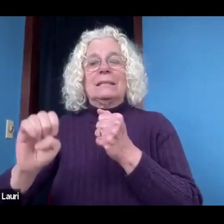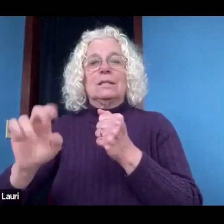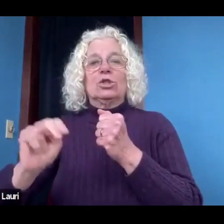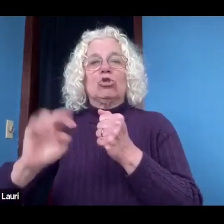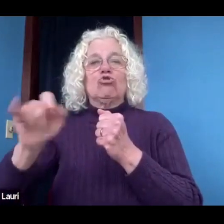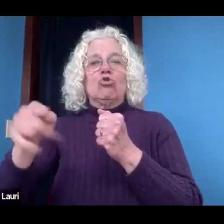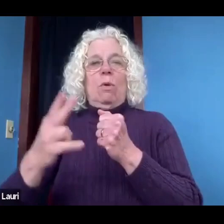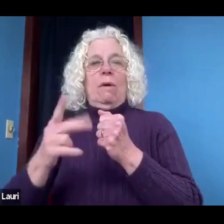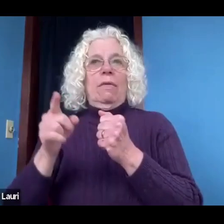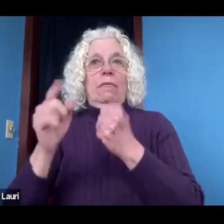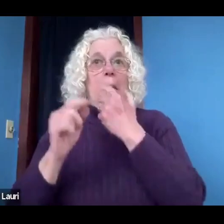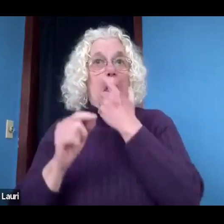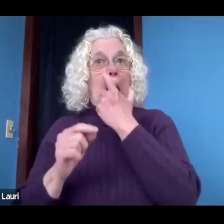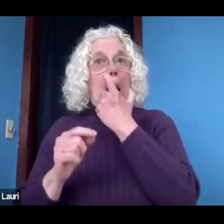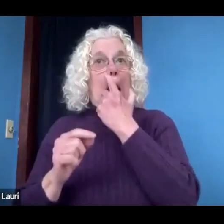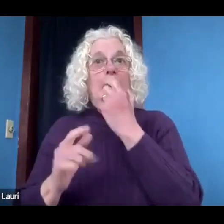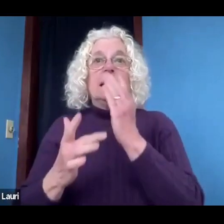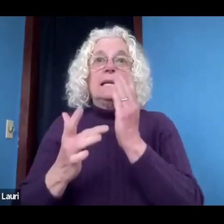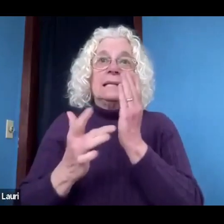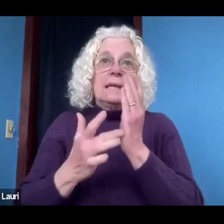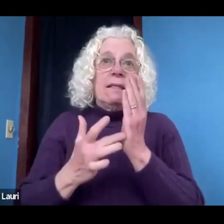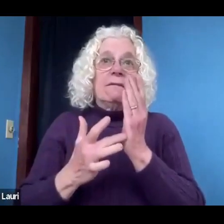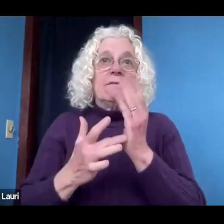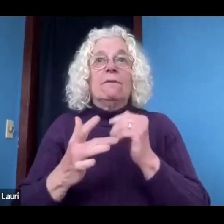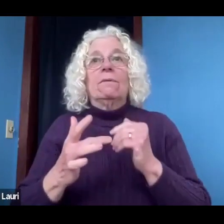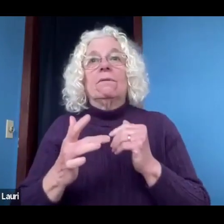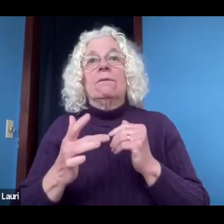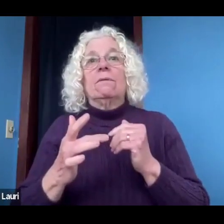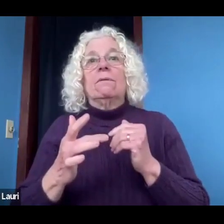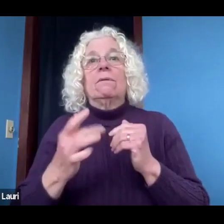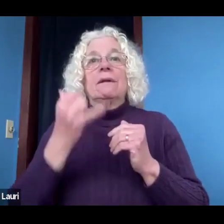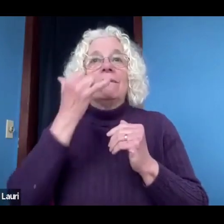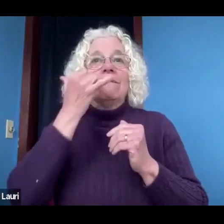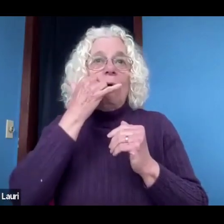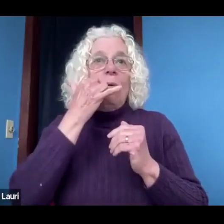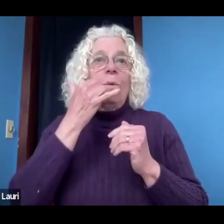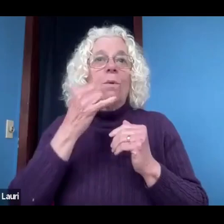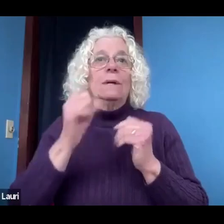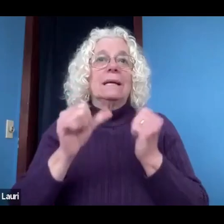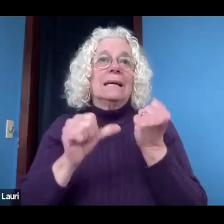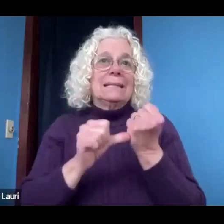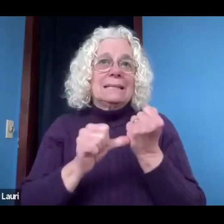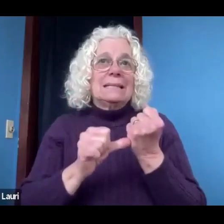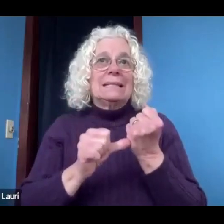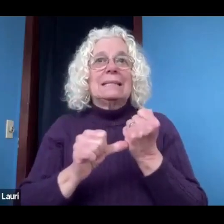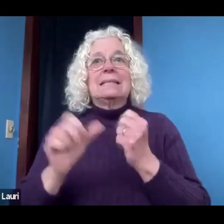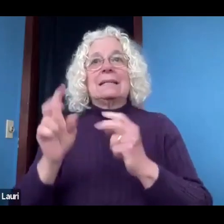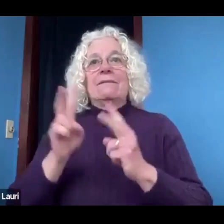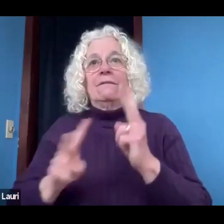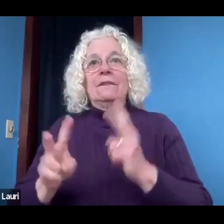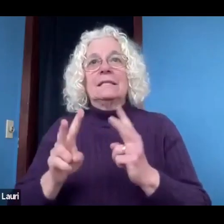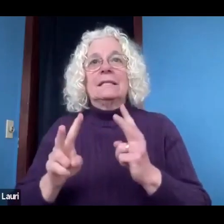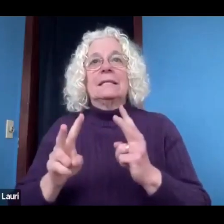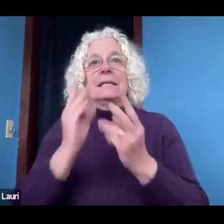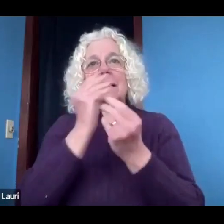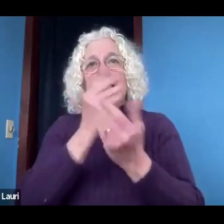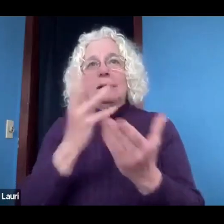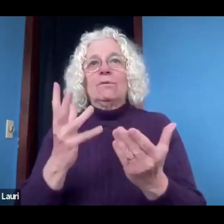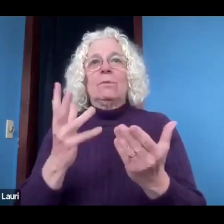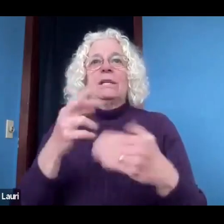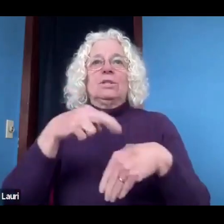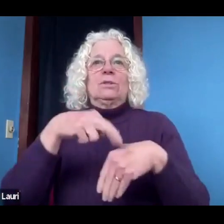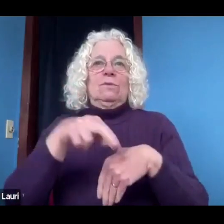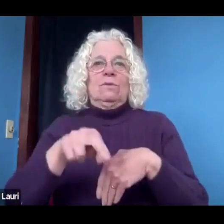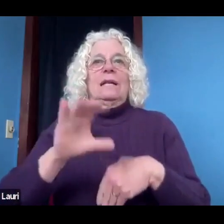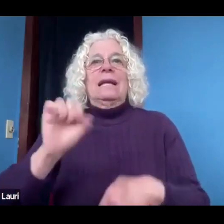education, technology, telephone assistance and home visiting, and then information and assistance through with Marjorie and her staff at the Senior